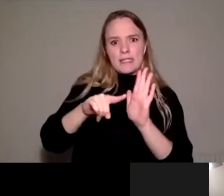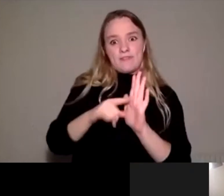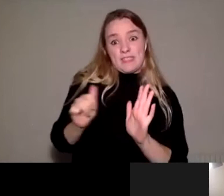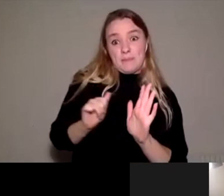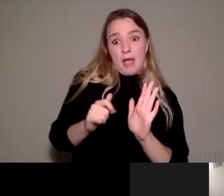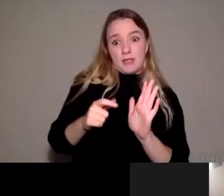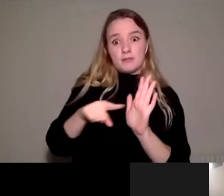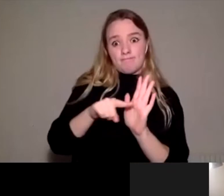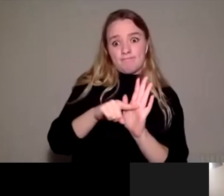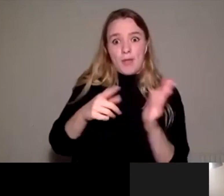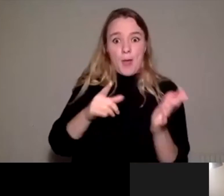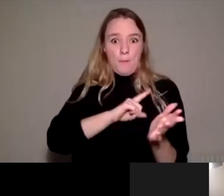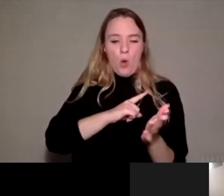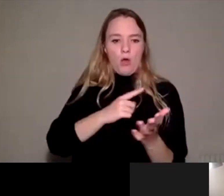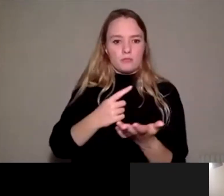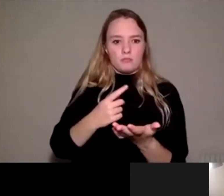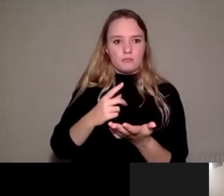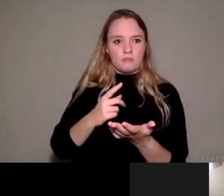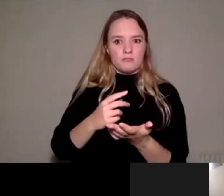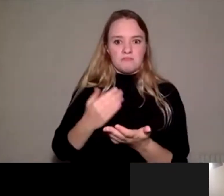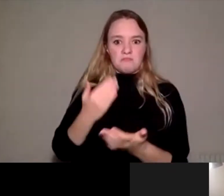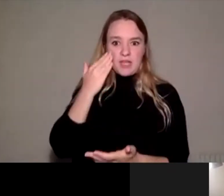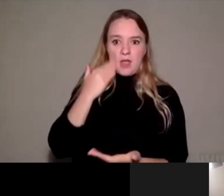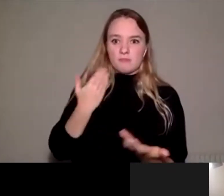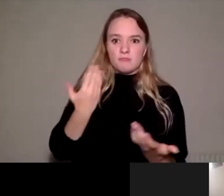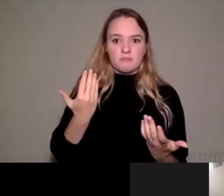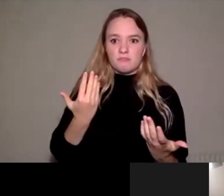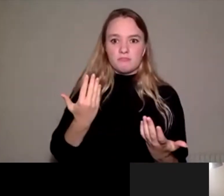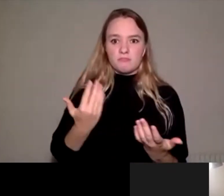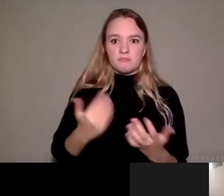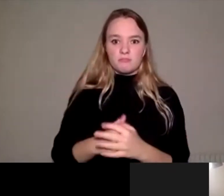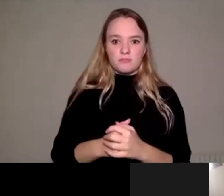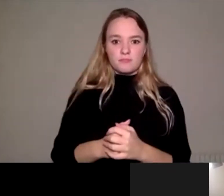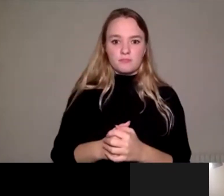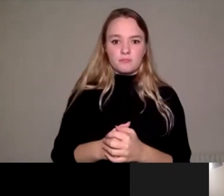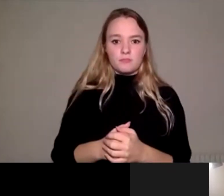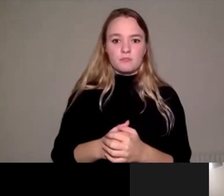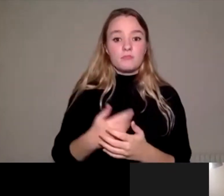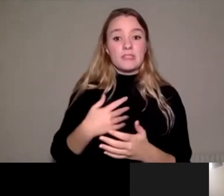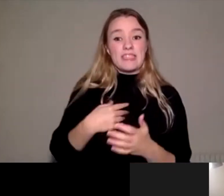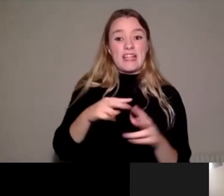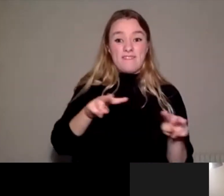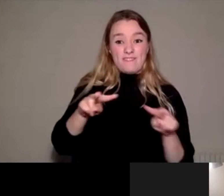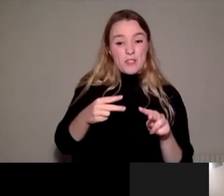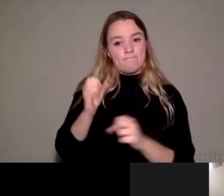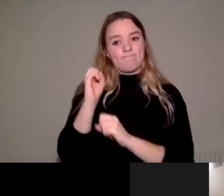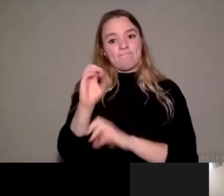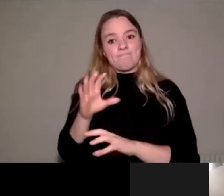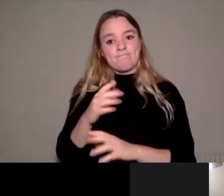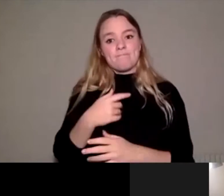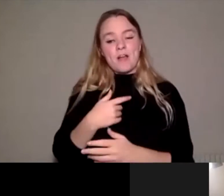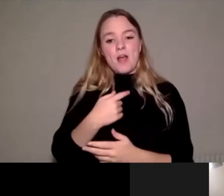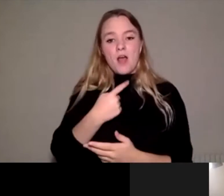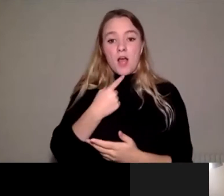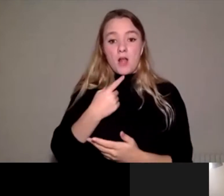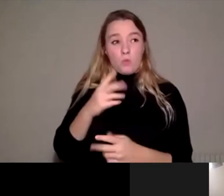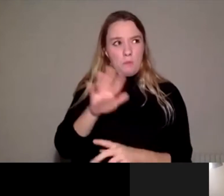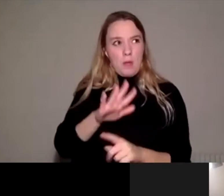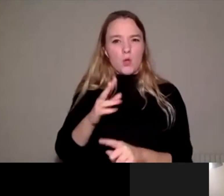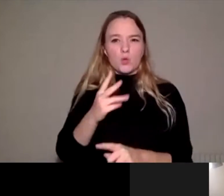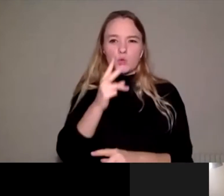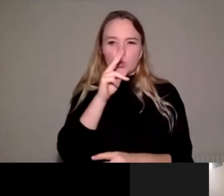color. I spoke about in the videos when I was held up against the wall when I was about 12 or 13